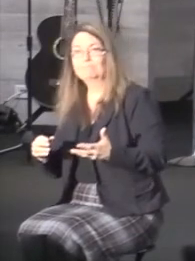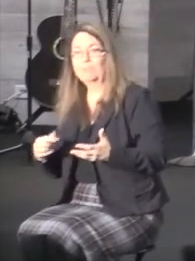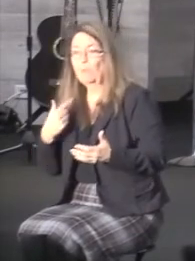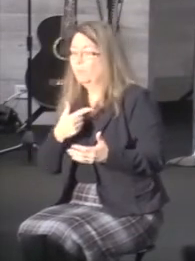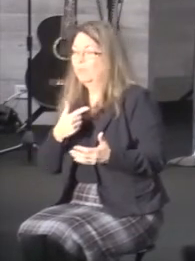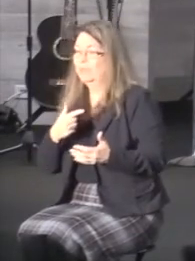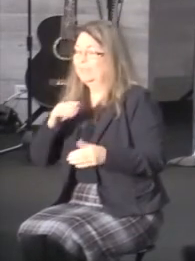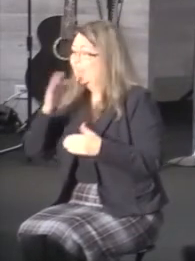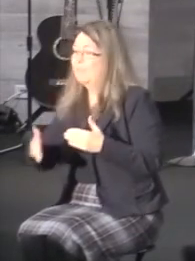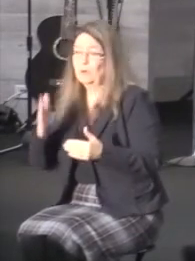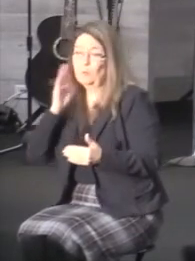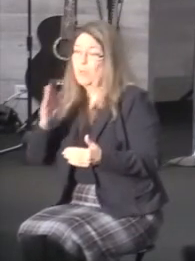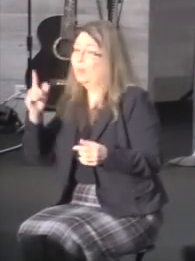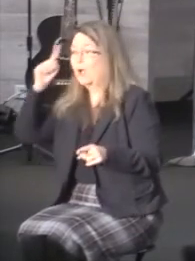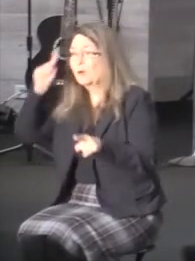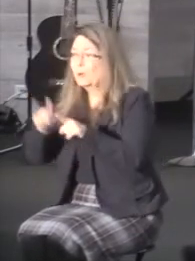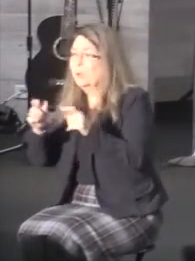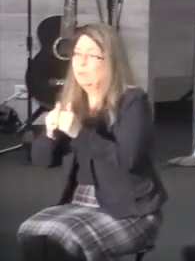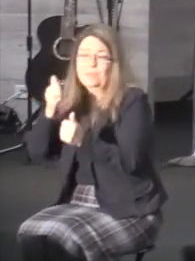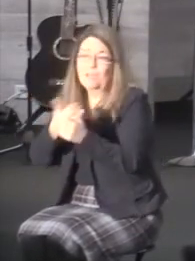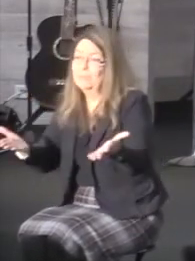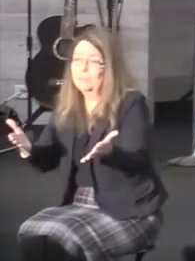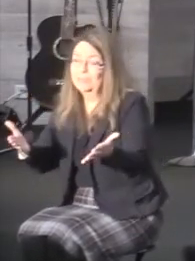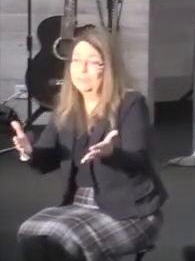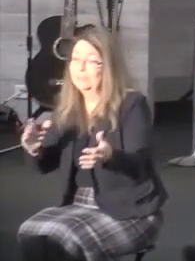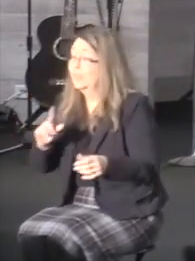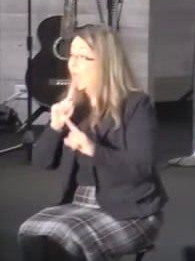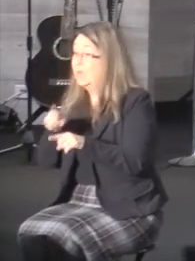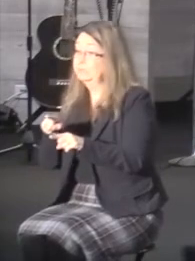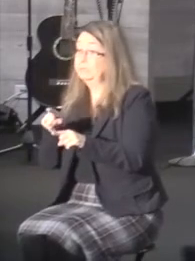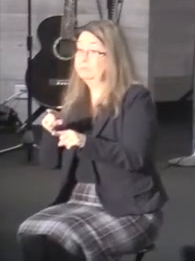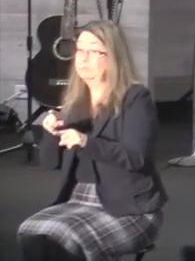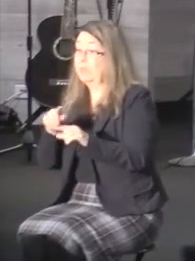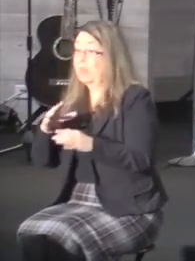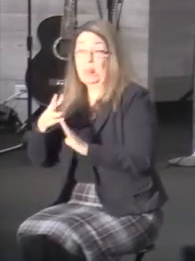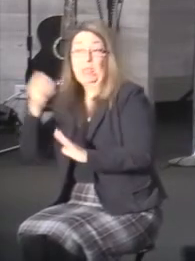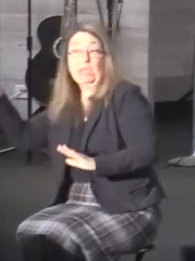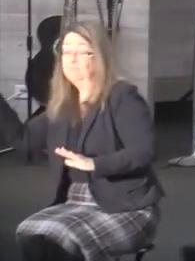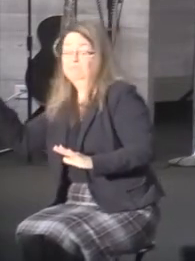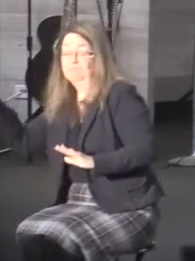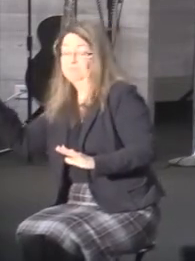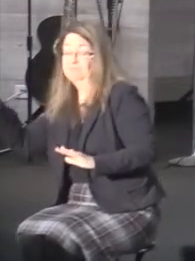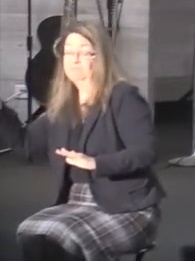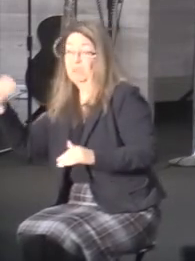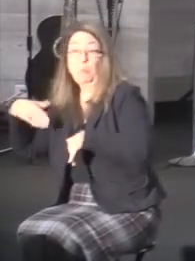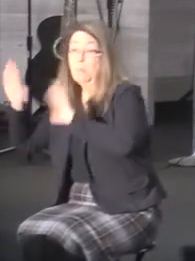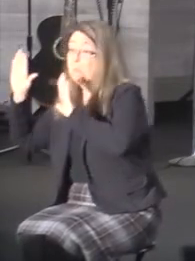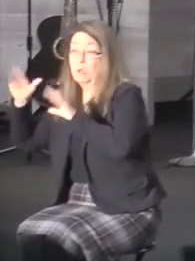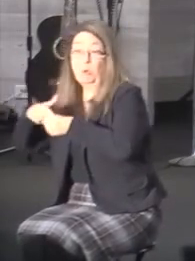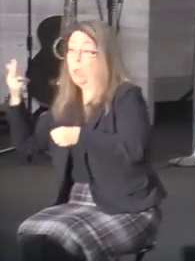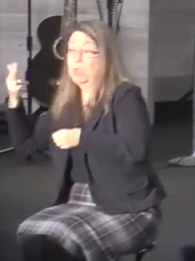always agree with. It just simply isn't going to happen. And the answer isn't to give up or to leave or to throw in the towel. The answer is to heal